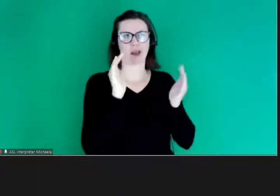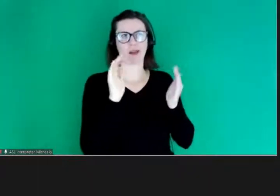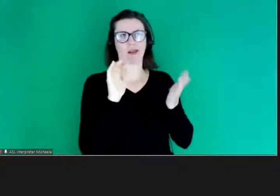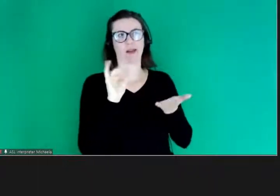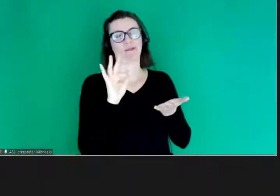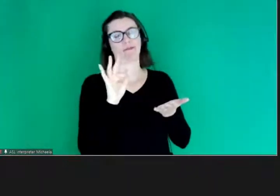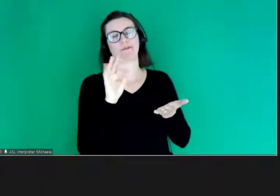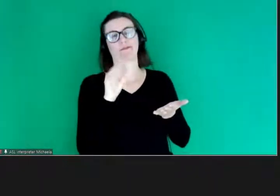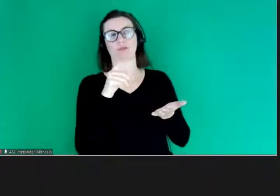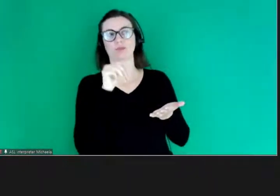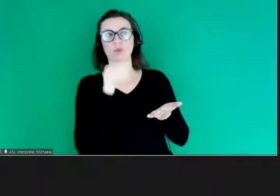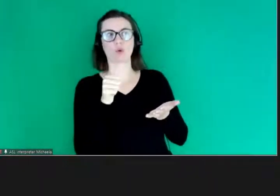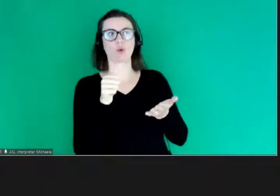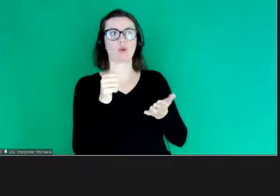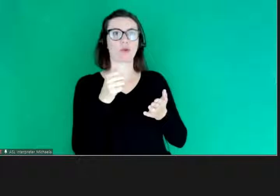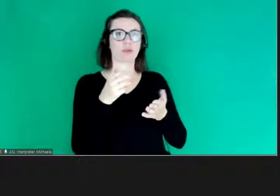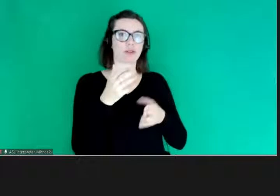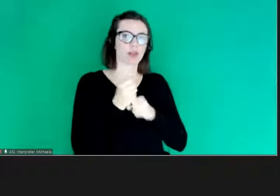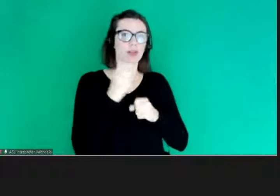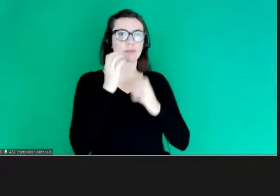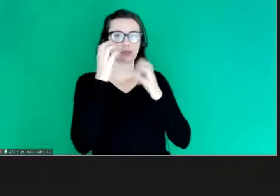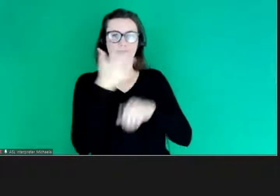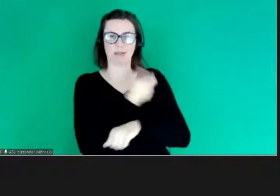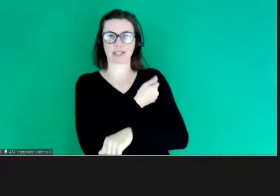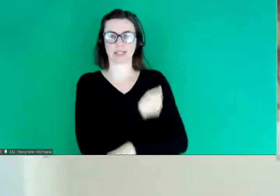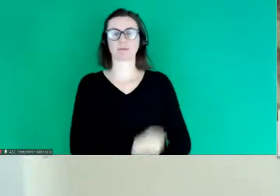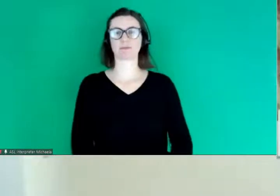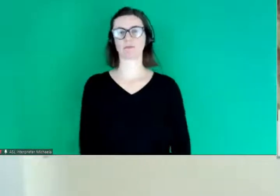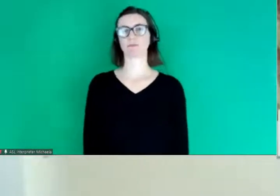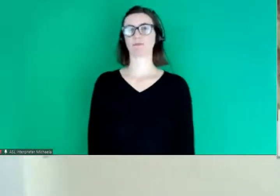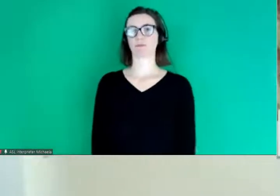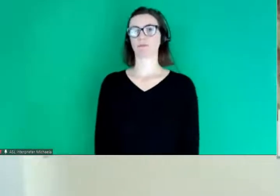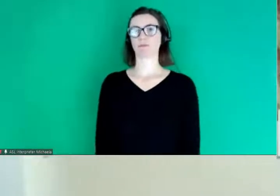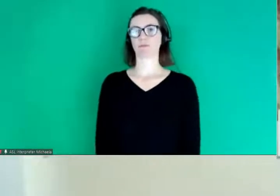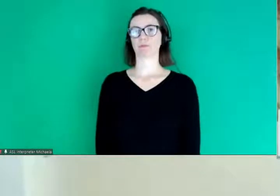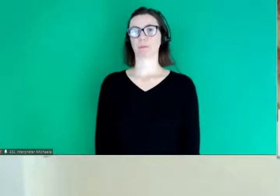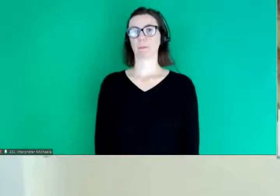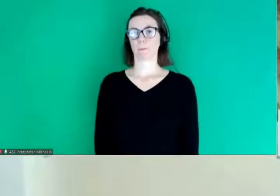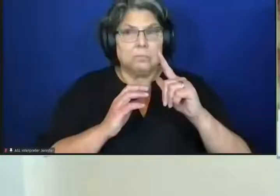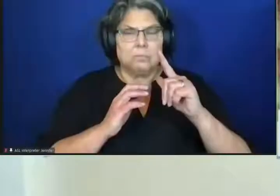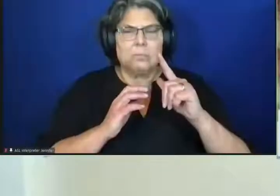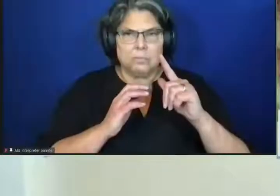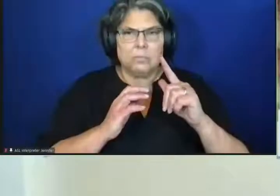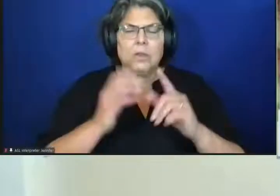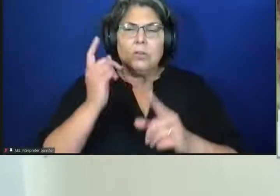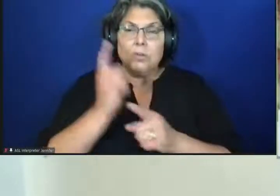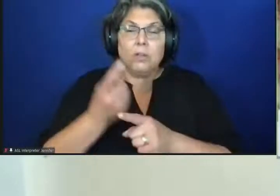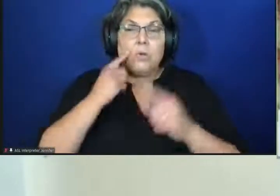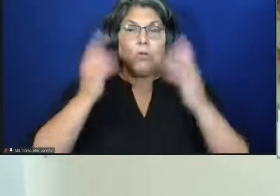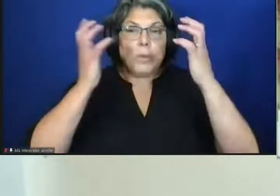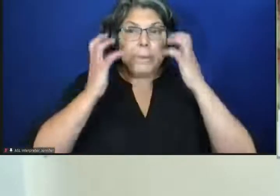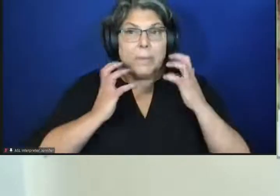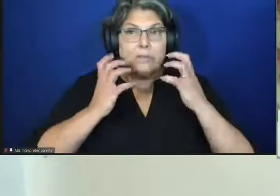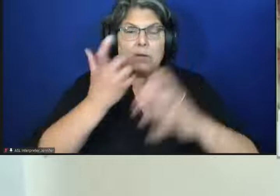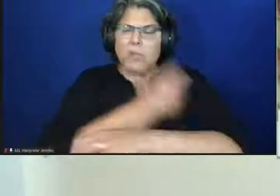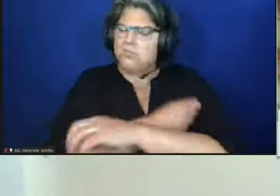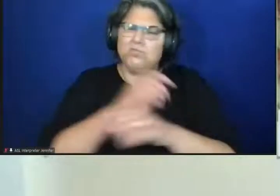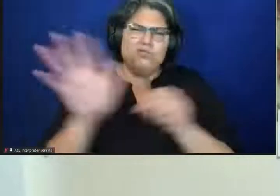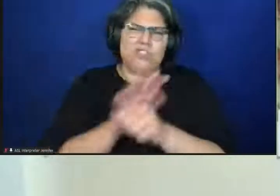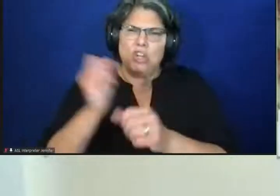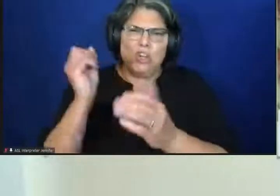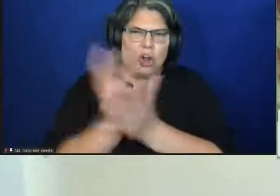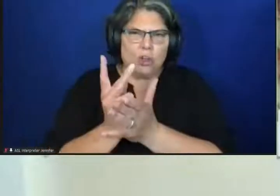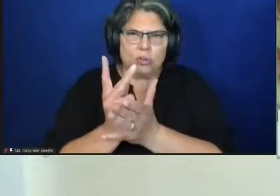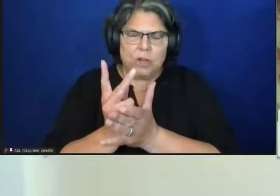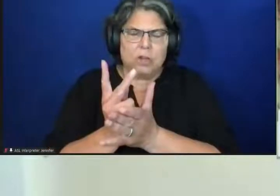don't get the measles vaccine. That's correct. So with the measles vaccine, which is a fully authorized vaccine, there